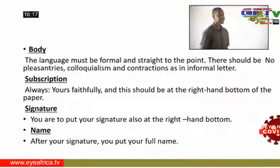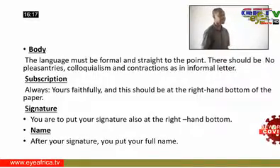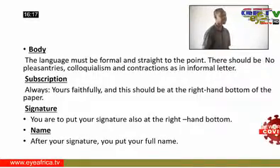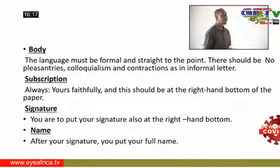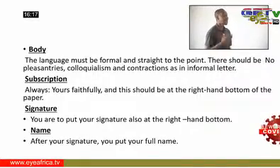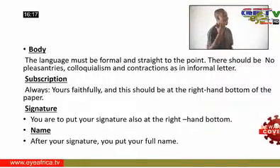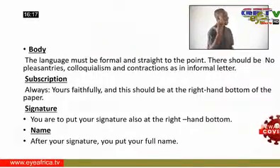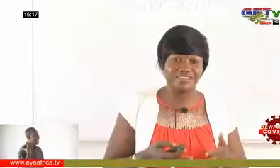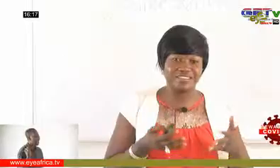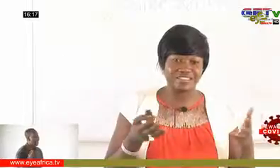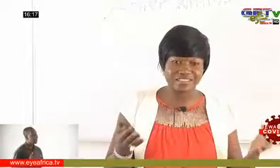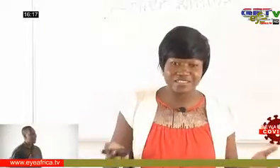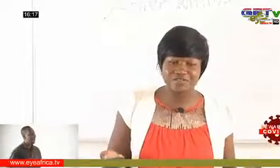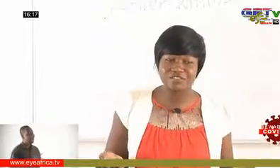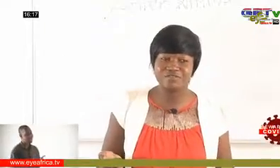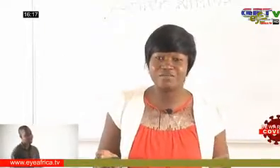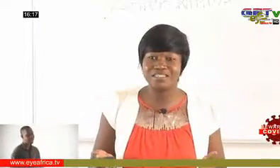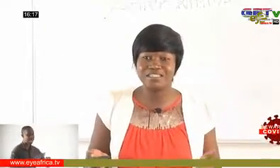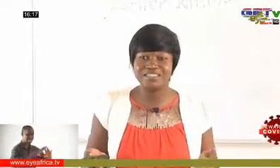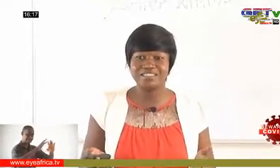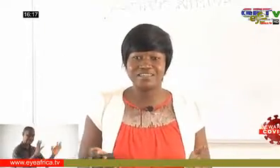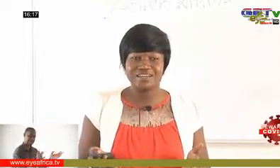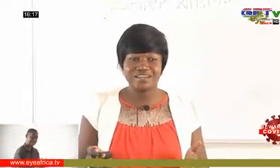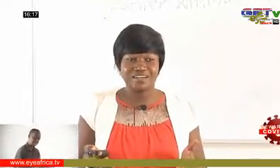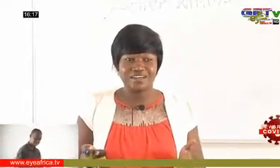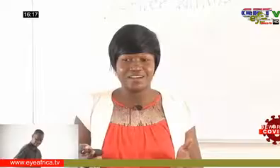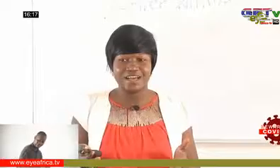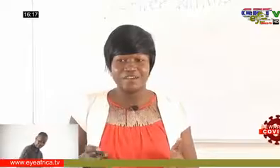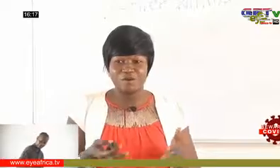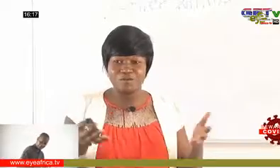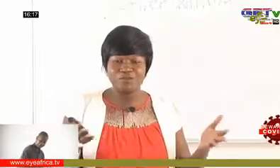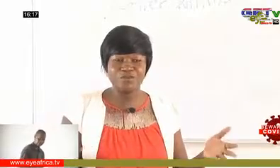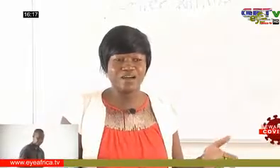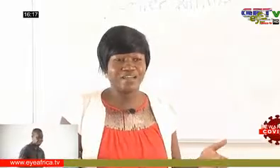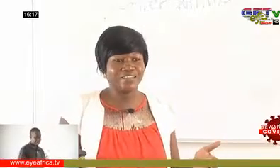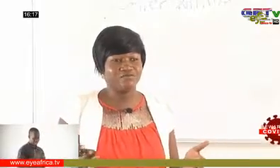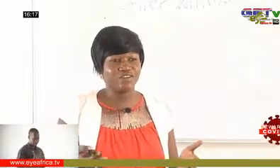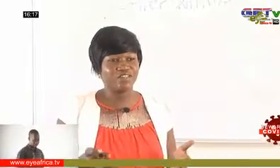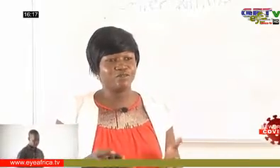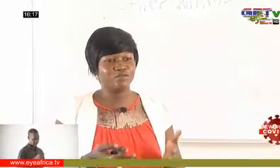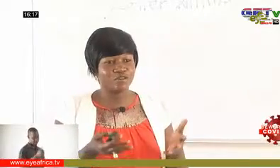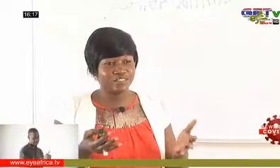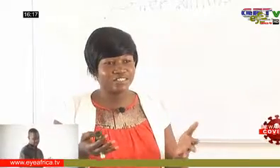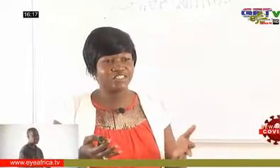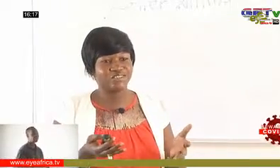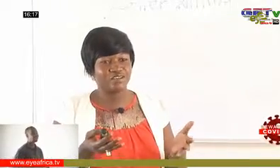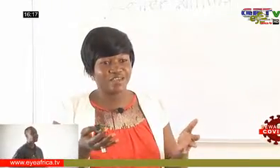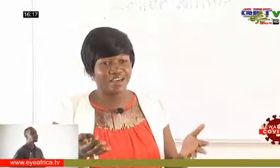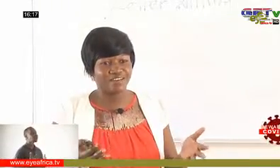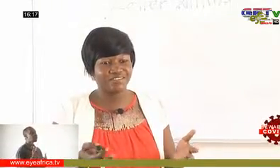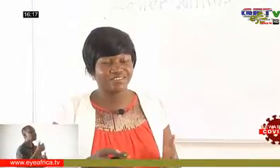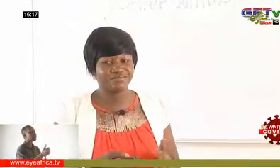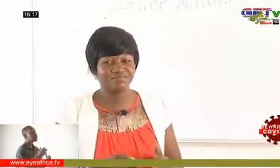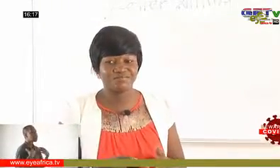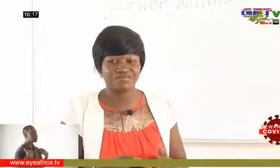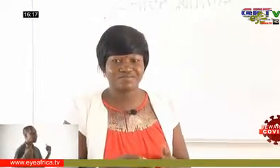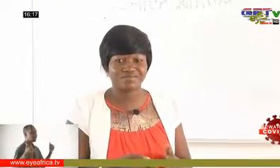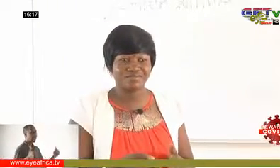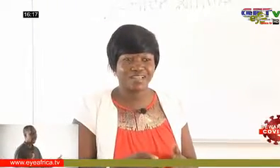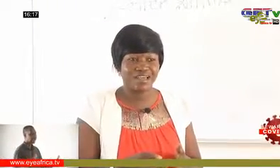"How are you and the rest of the family? I hope you are in a very good condition of